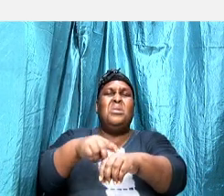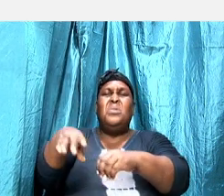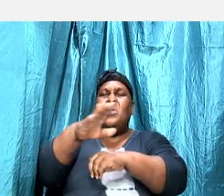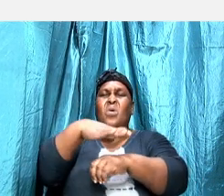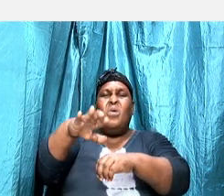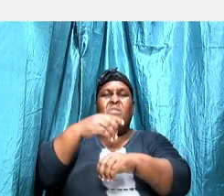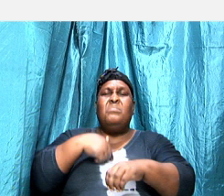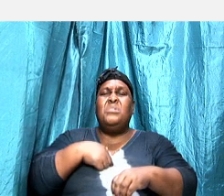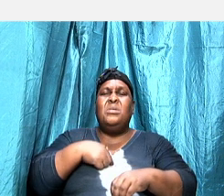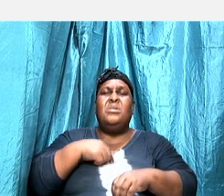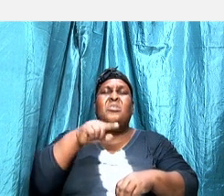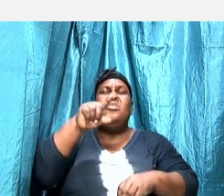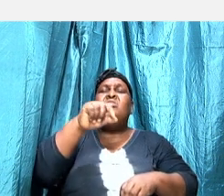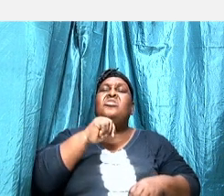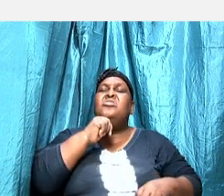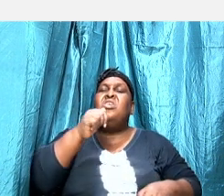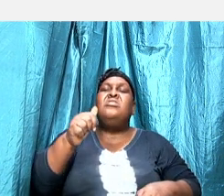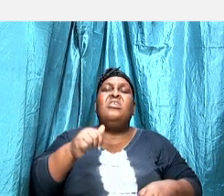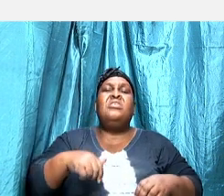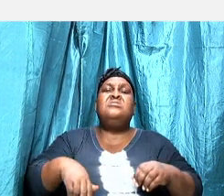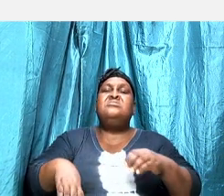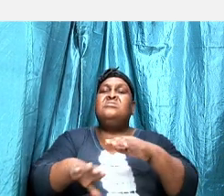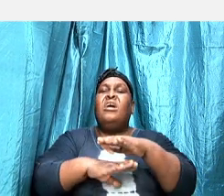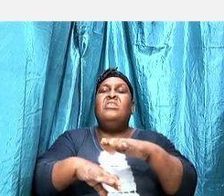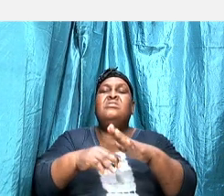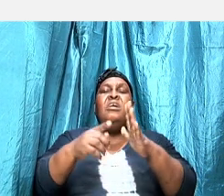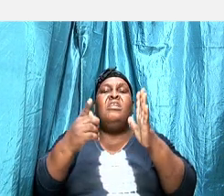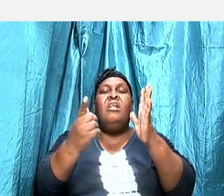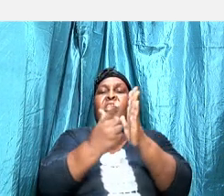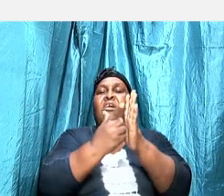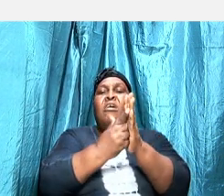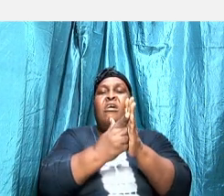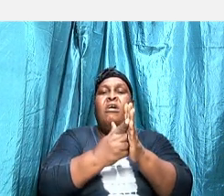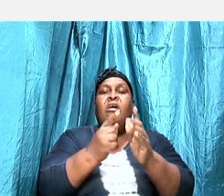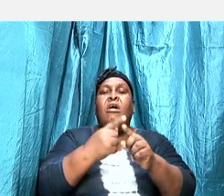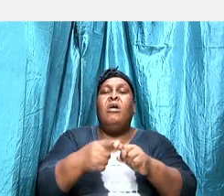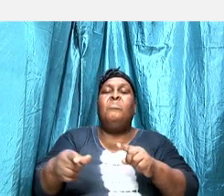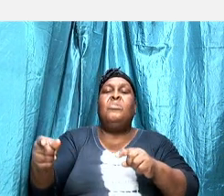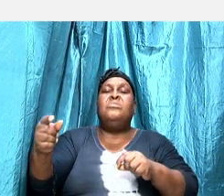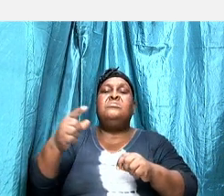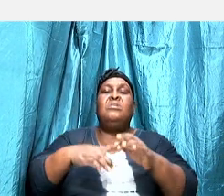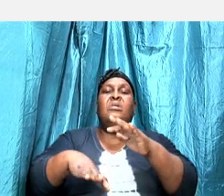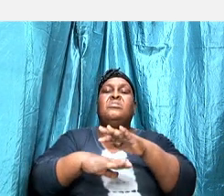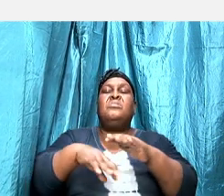grace. But now being made free from sin